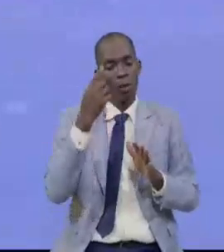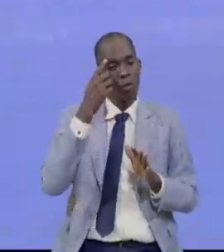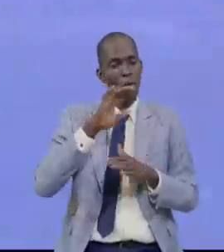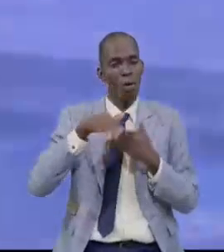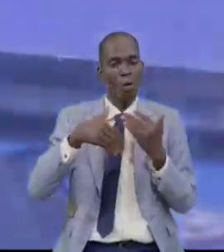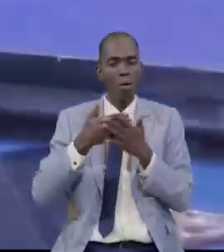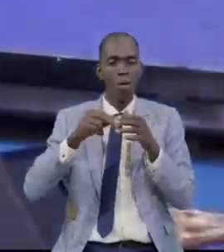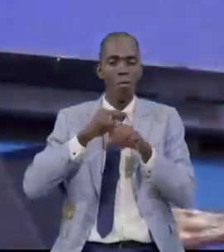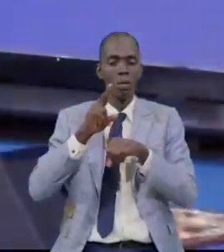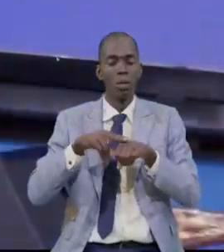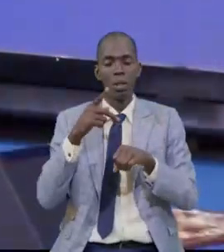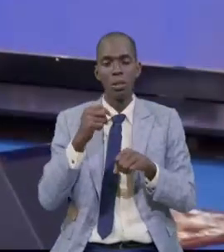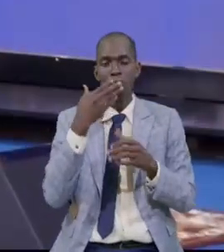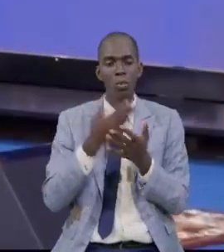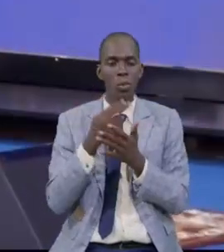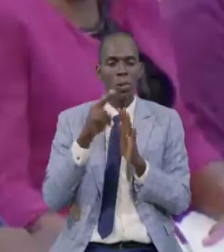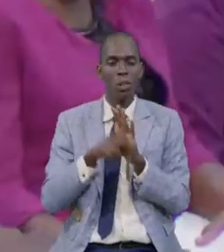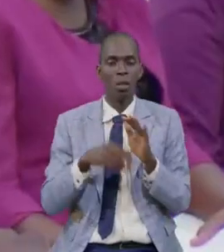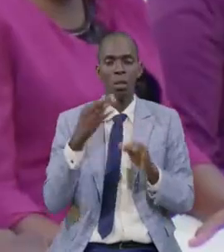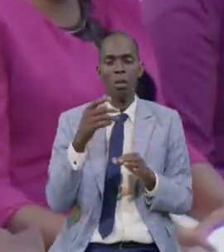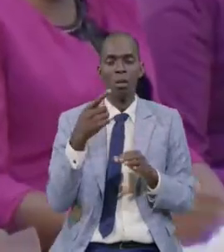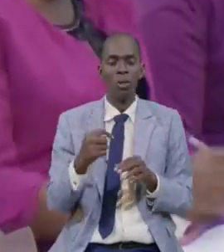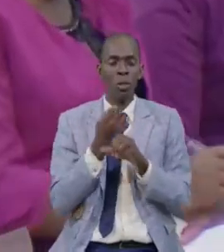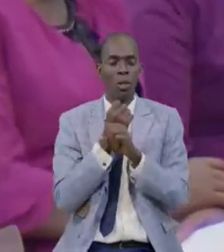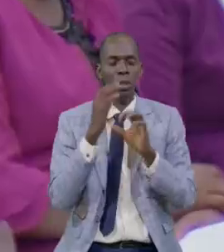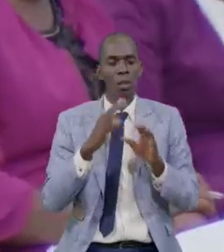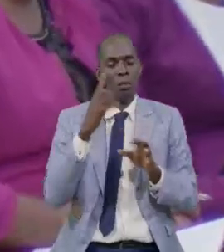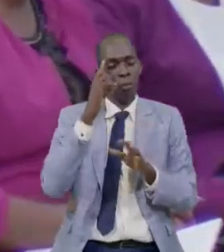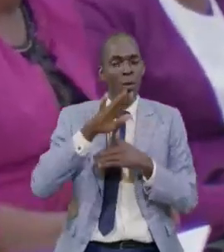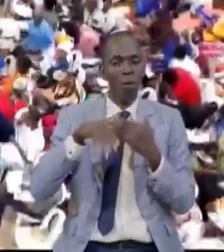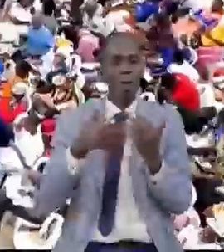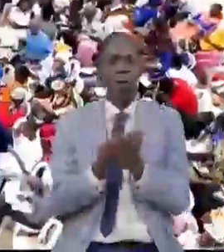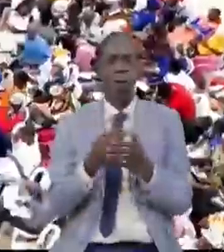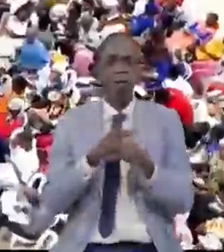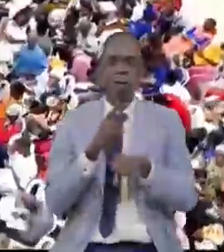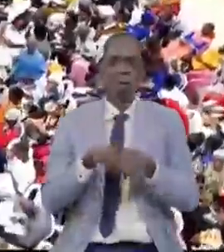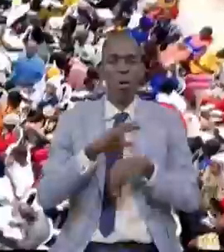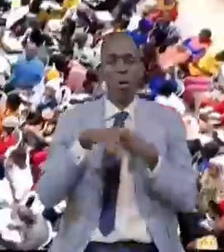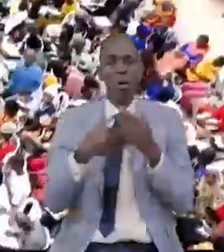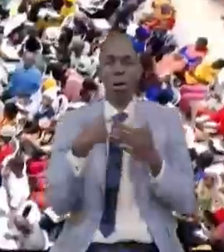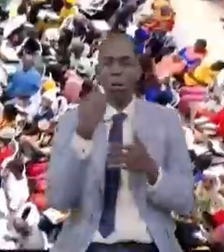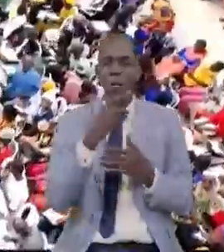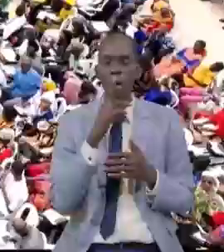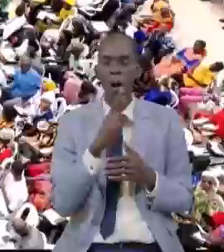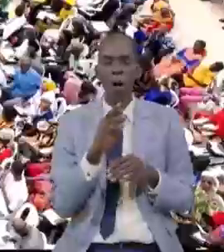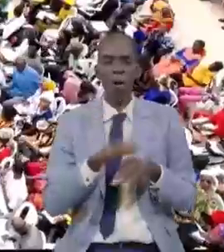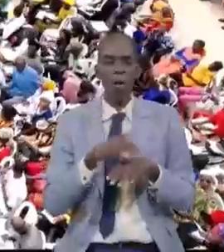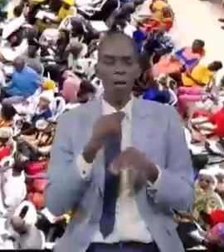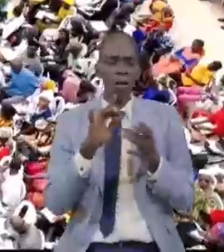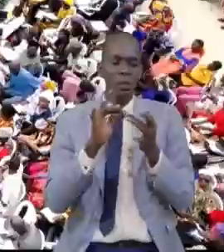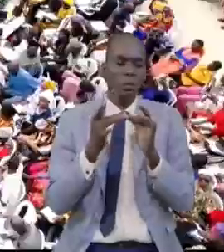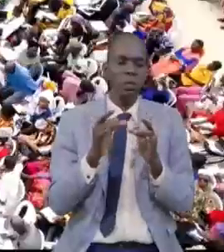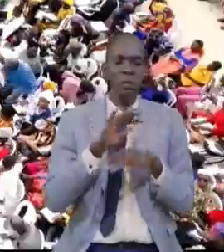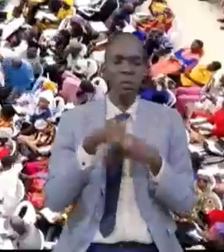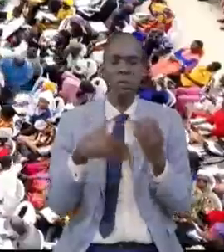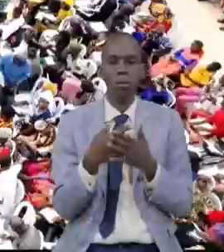The goodness of the Savior for all nations. Those online, those watching, you know, on